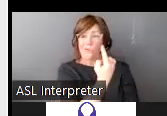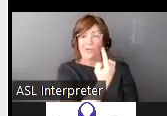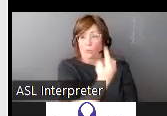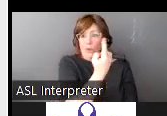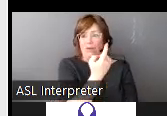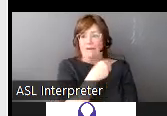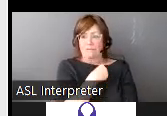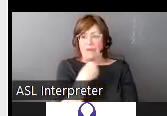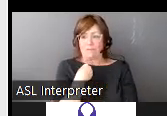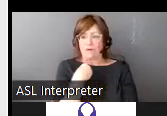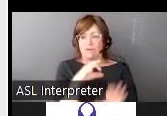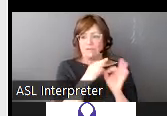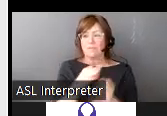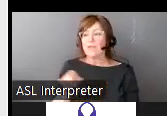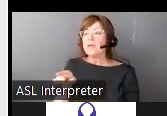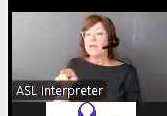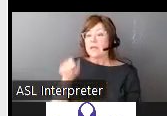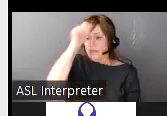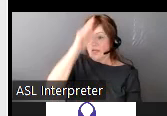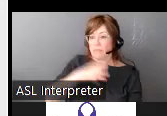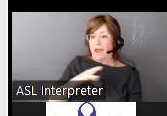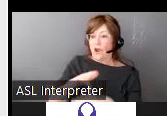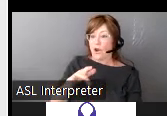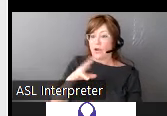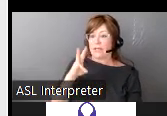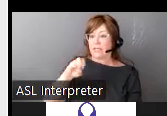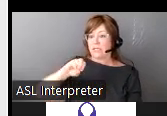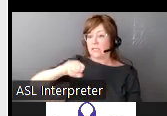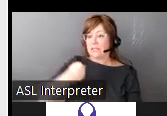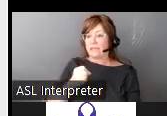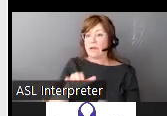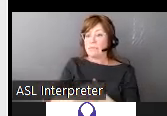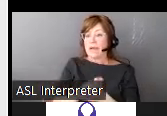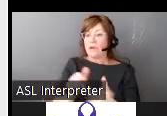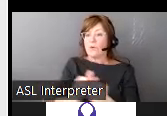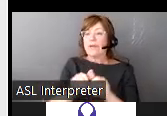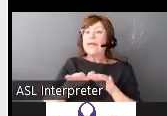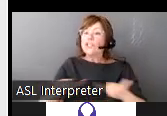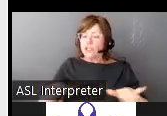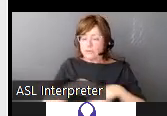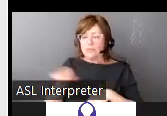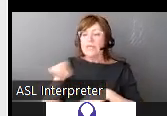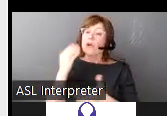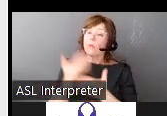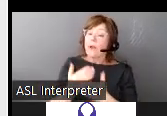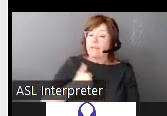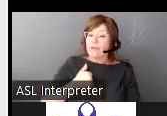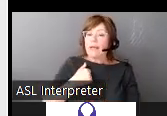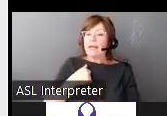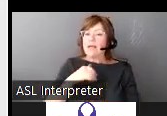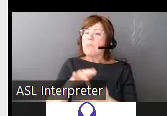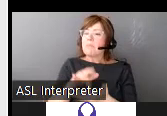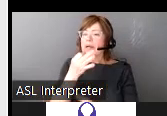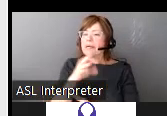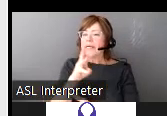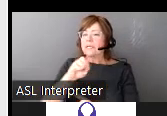quote. This older man is in his early 70s and is married with children. He arrived in Canada in the mid-1960s as an